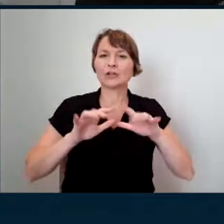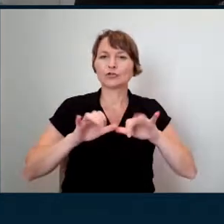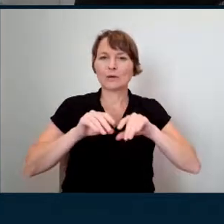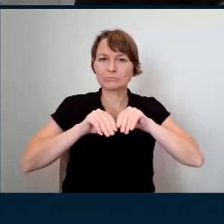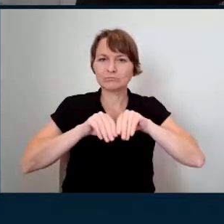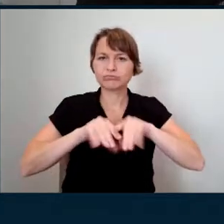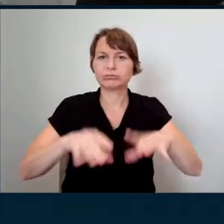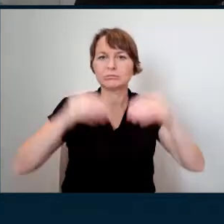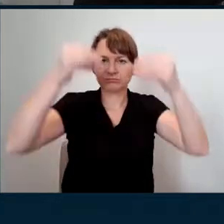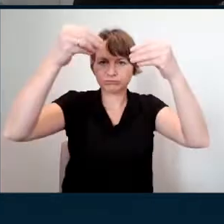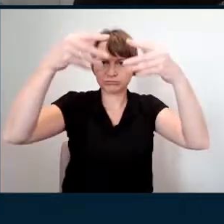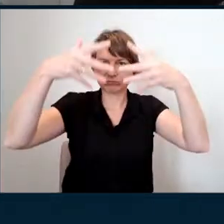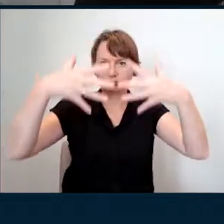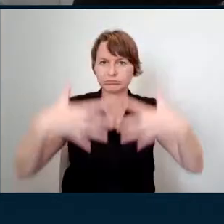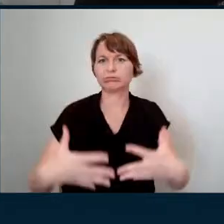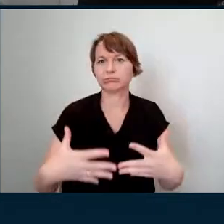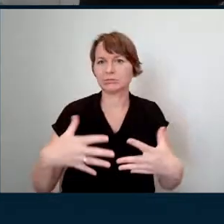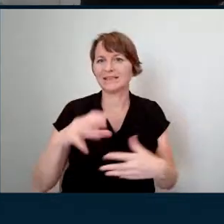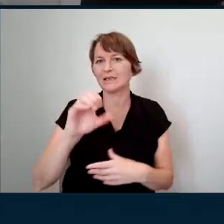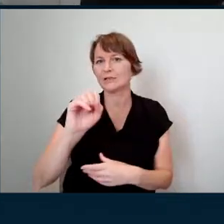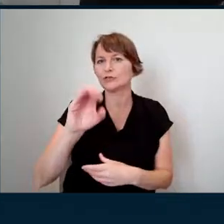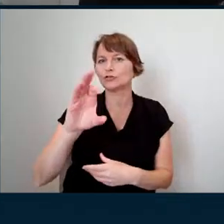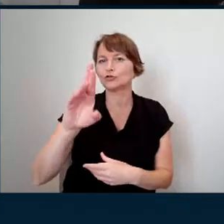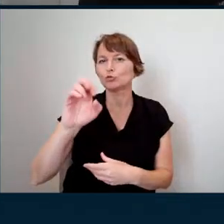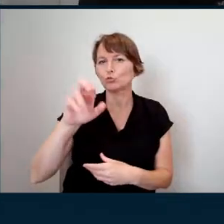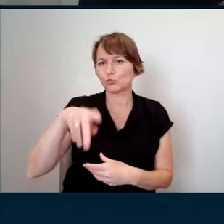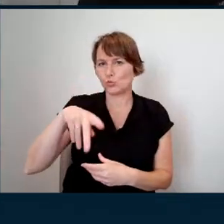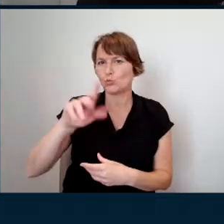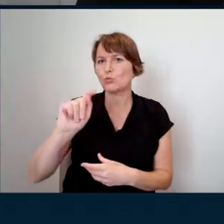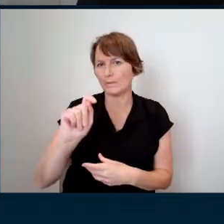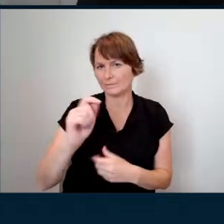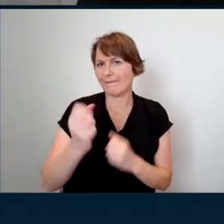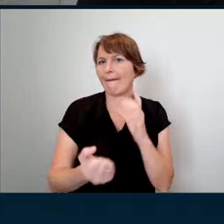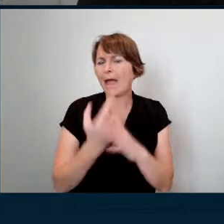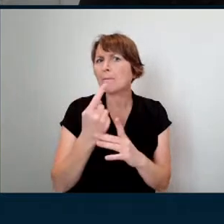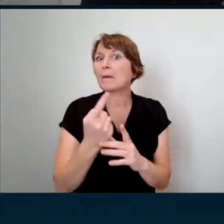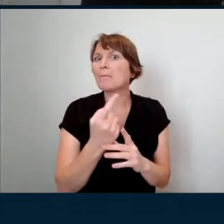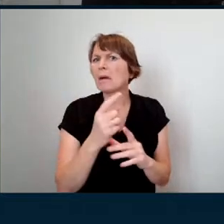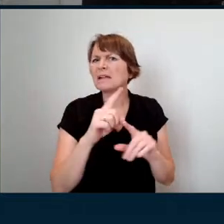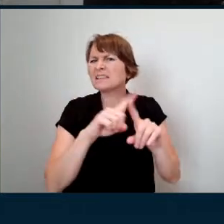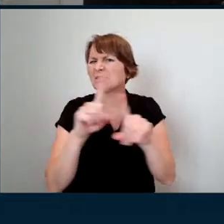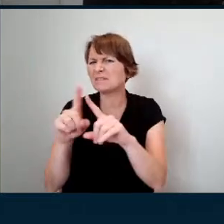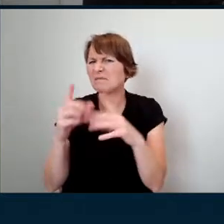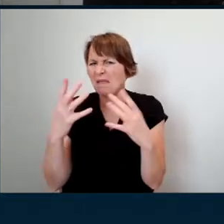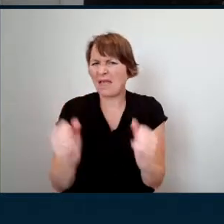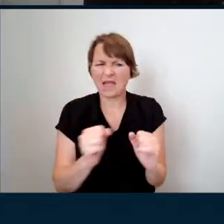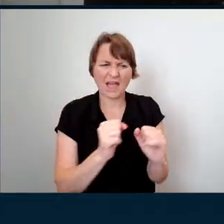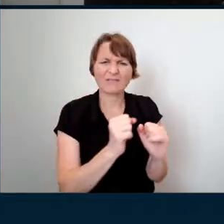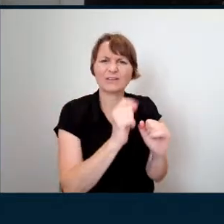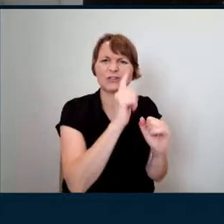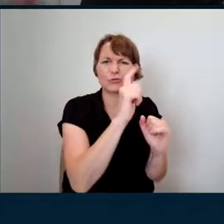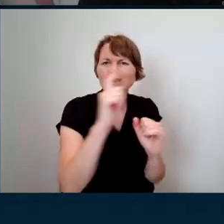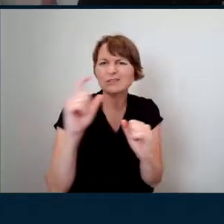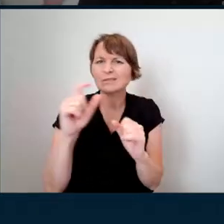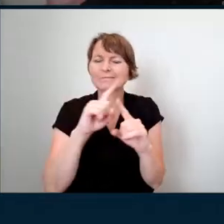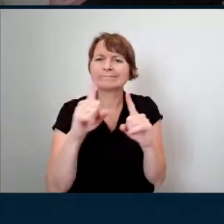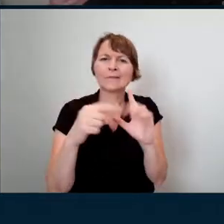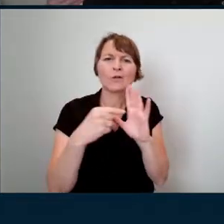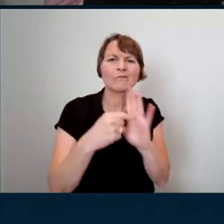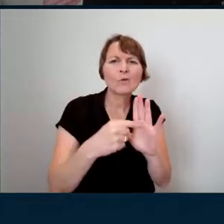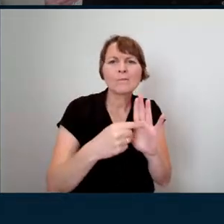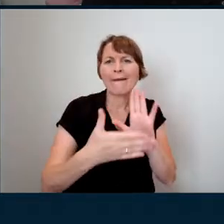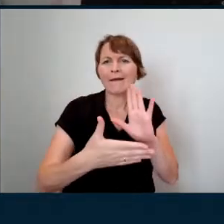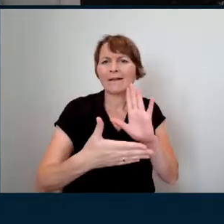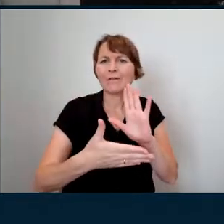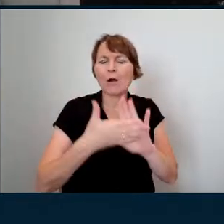are available at this point, but there are a lot of options out there. Which can really help with automatic logic. And in